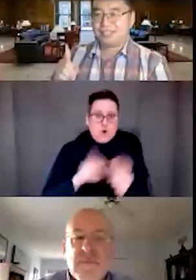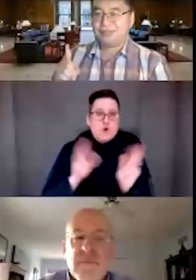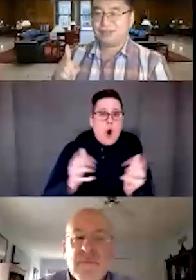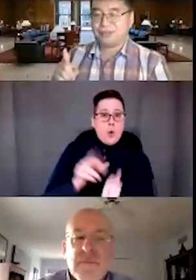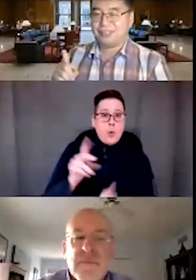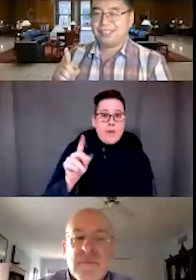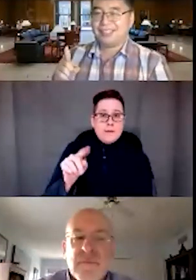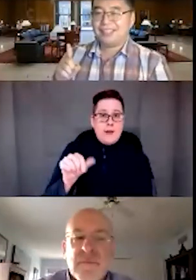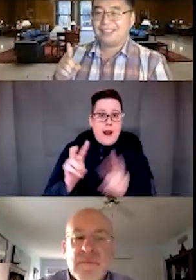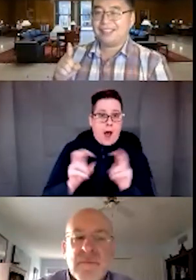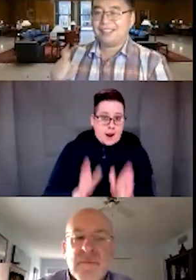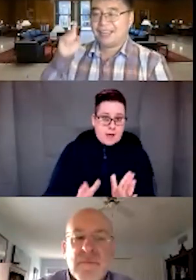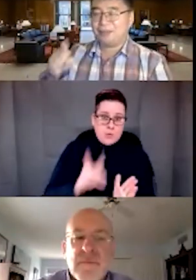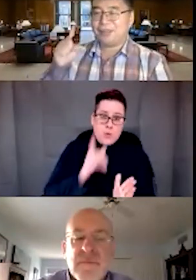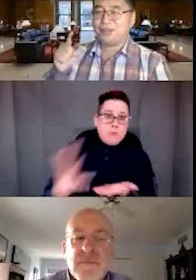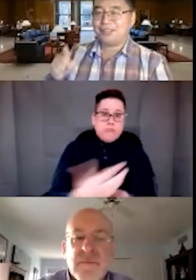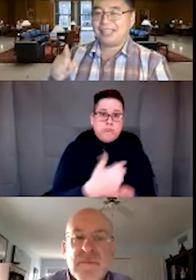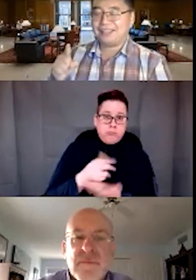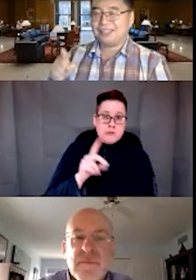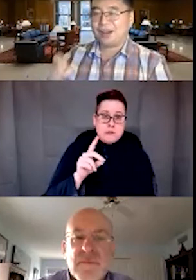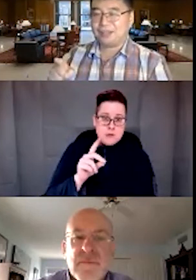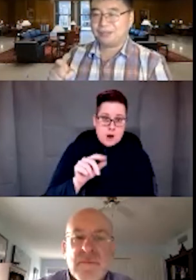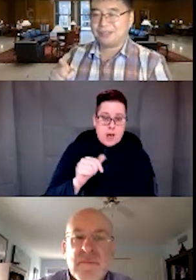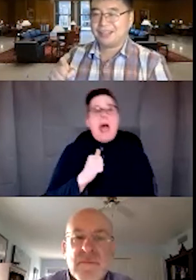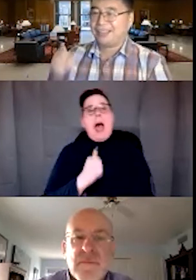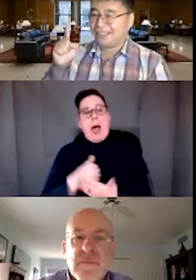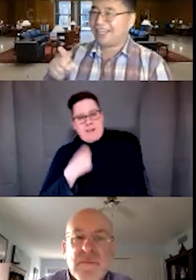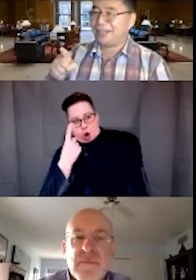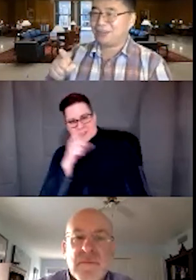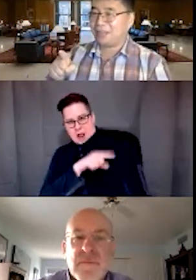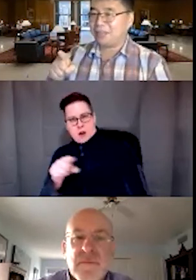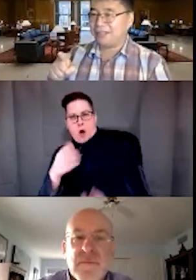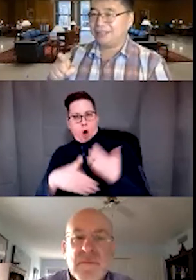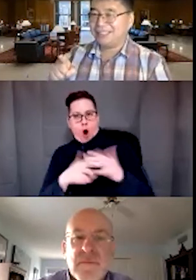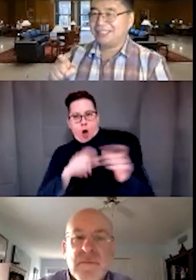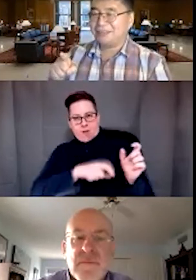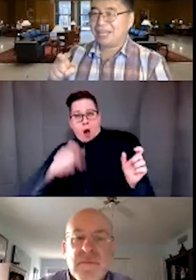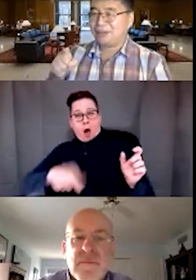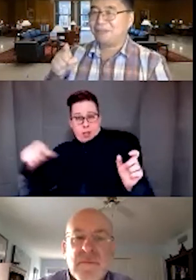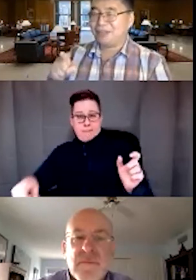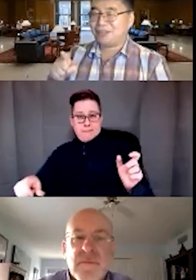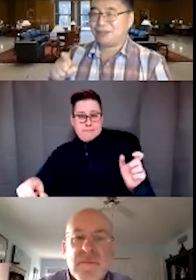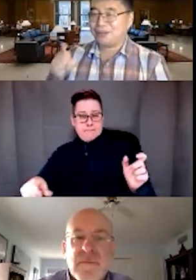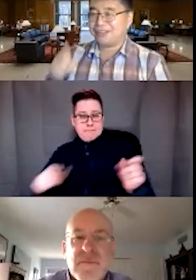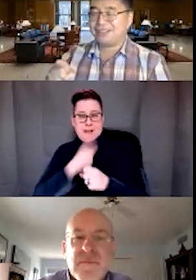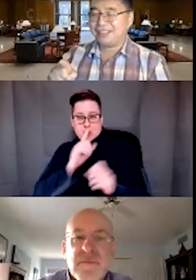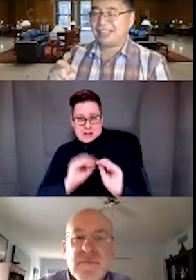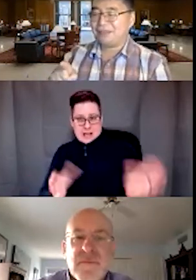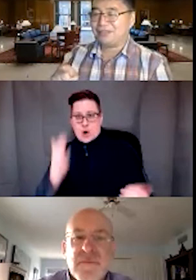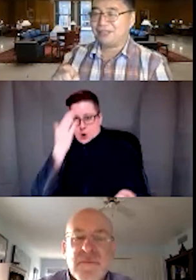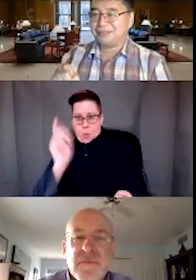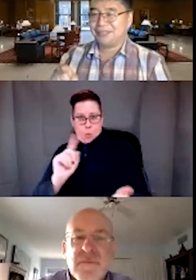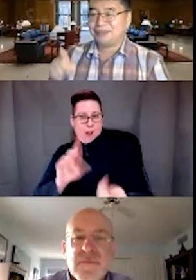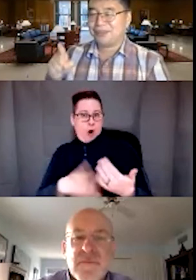pulling the data for you, and say, help me understand these columns. I think I know what they mean, but I want to make sure where these data